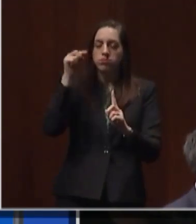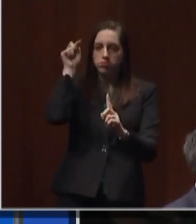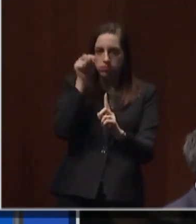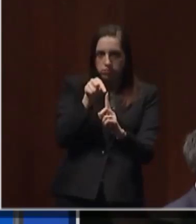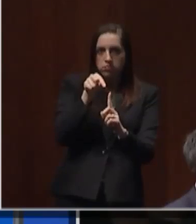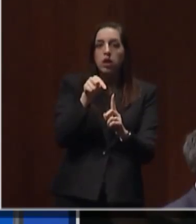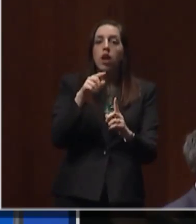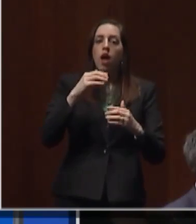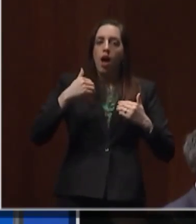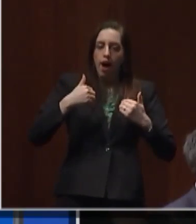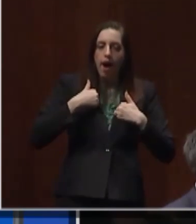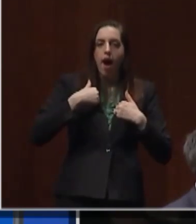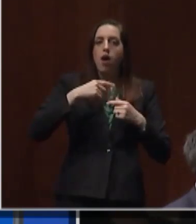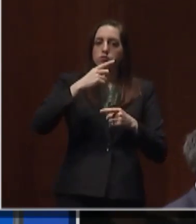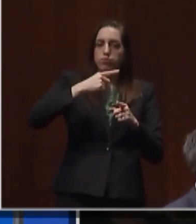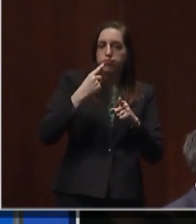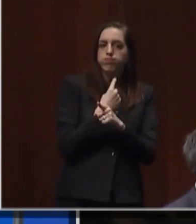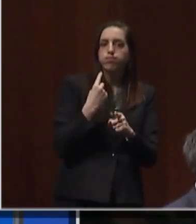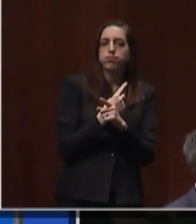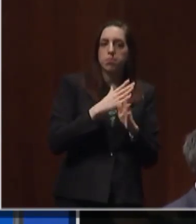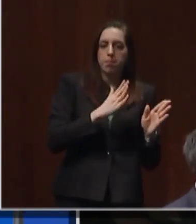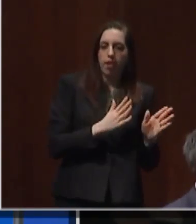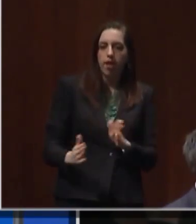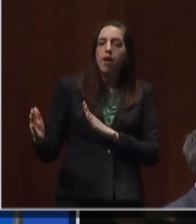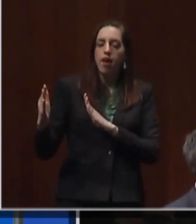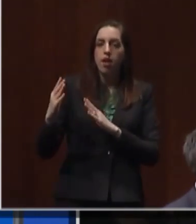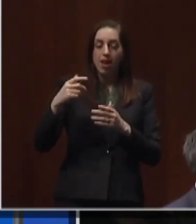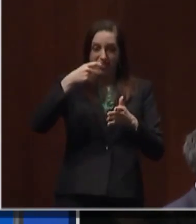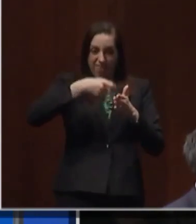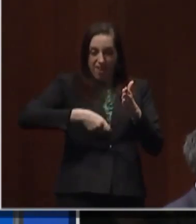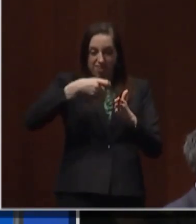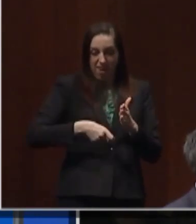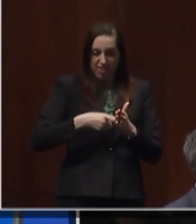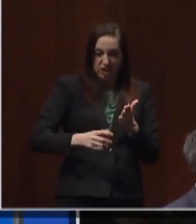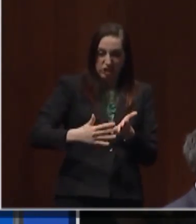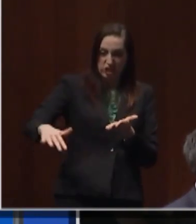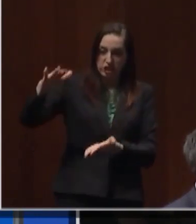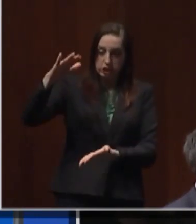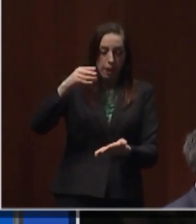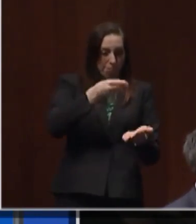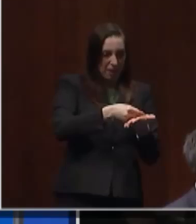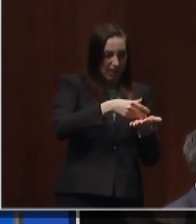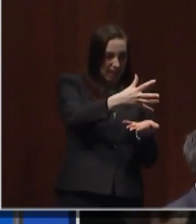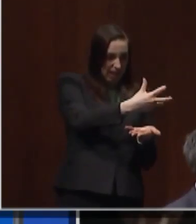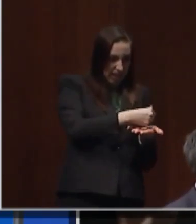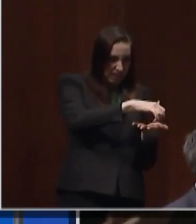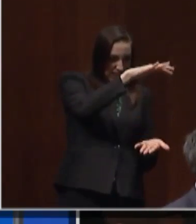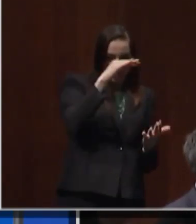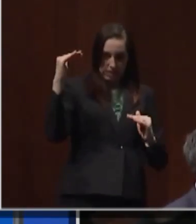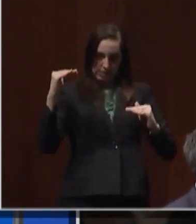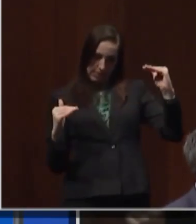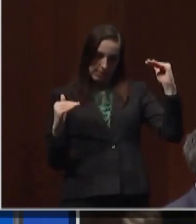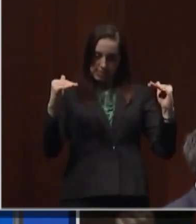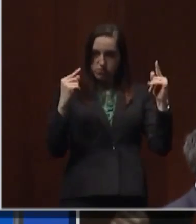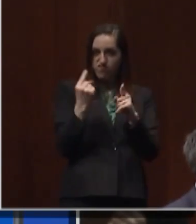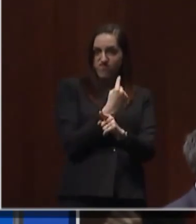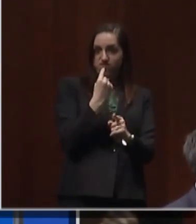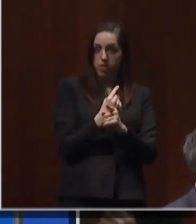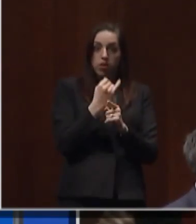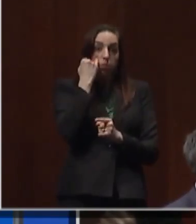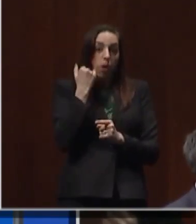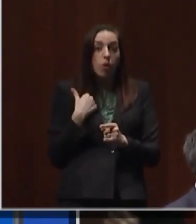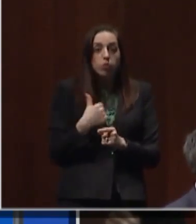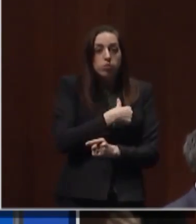producing a sustainable plan to manage the city's costs while balancing the city's budgets. If we engage